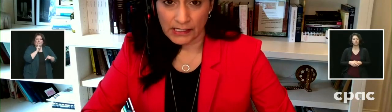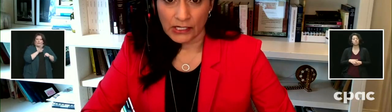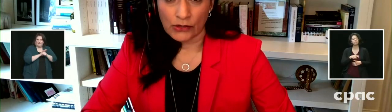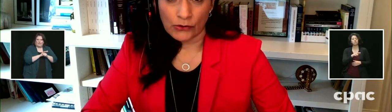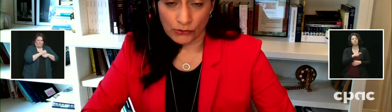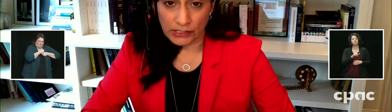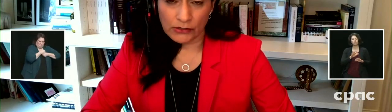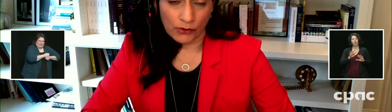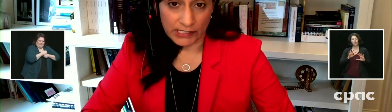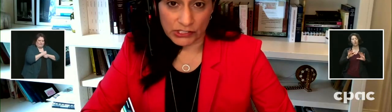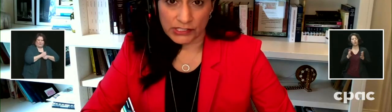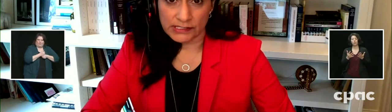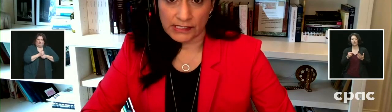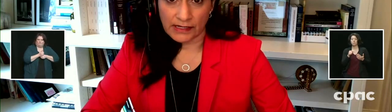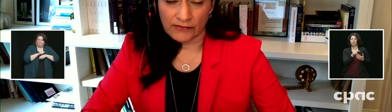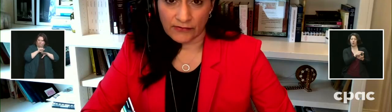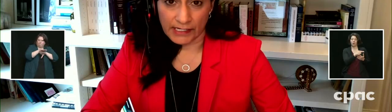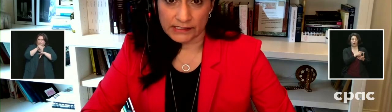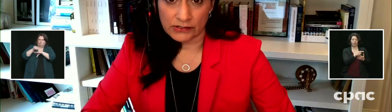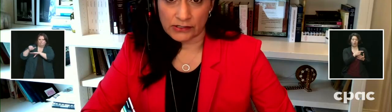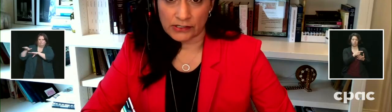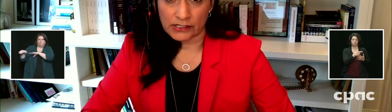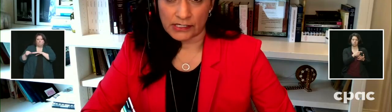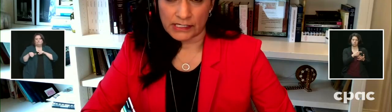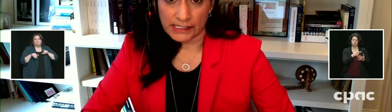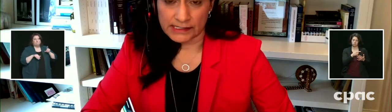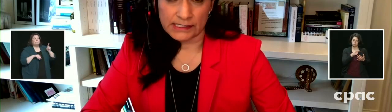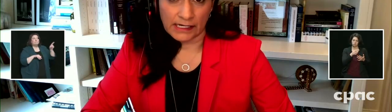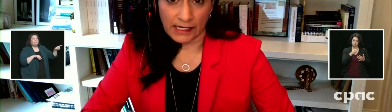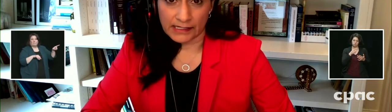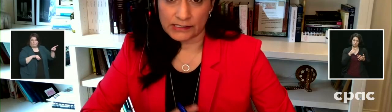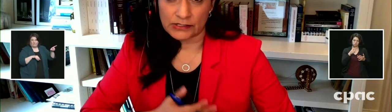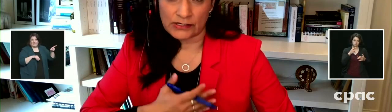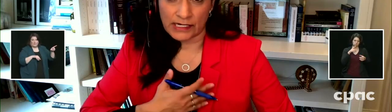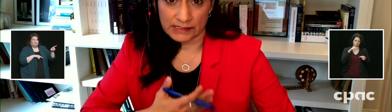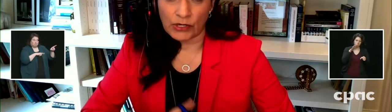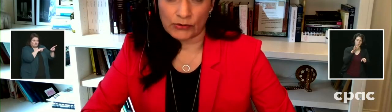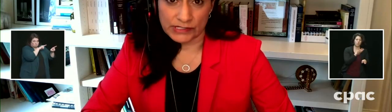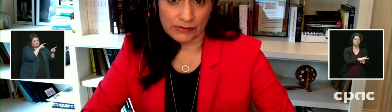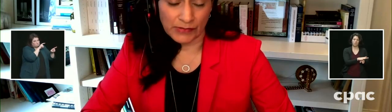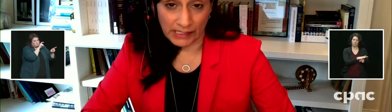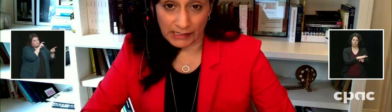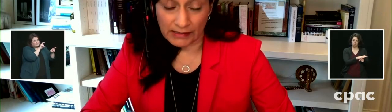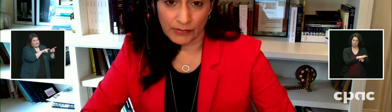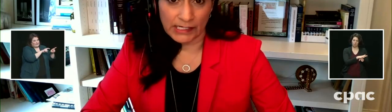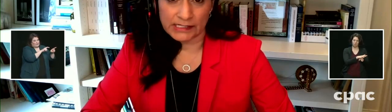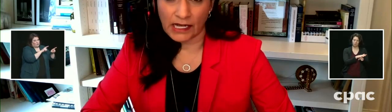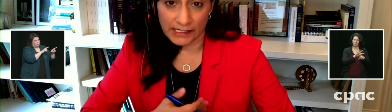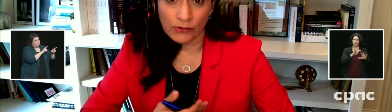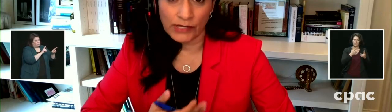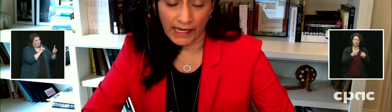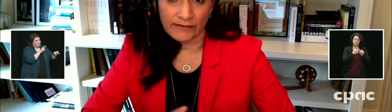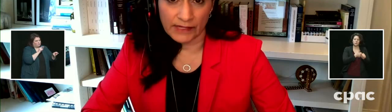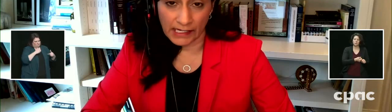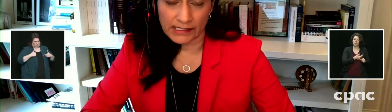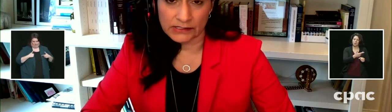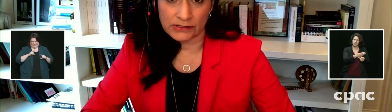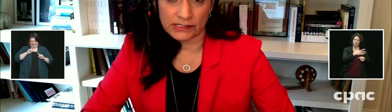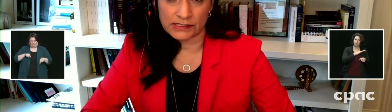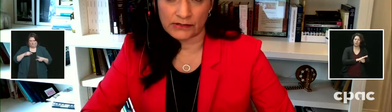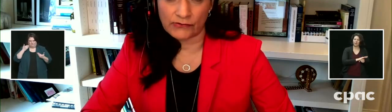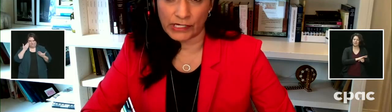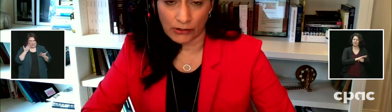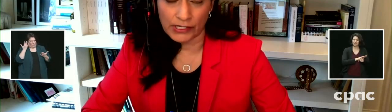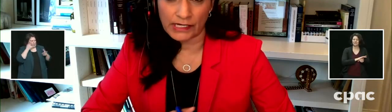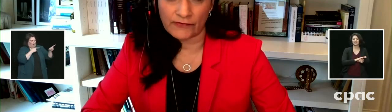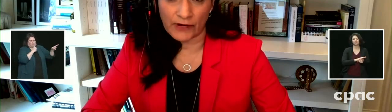commitments, those are questions that Pfizer needs to answer as opposed to me, because I don't have the